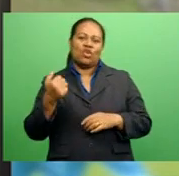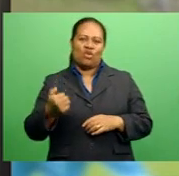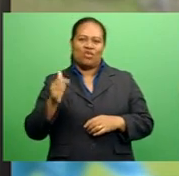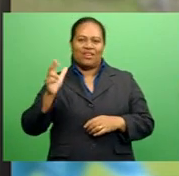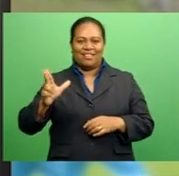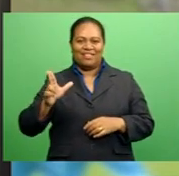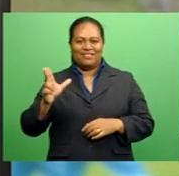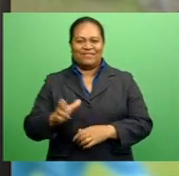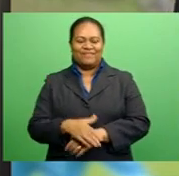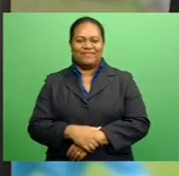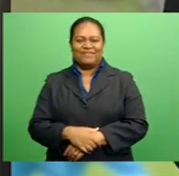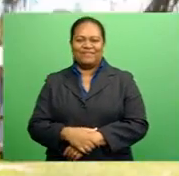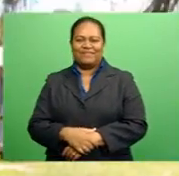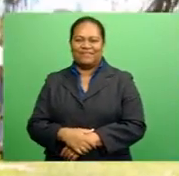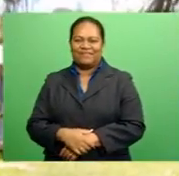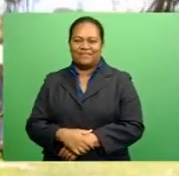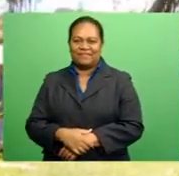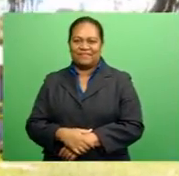with the story.